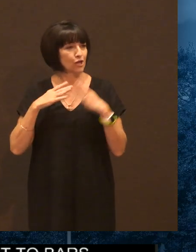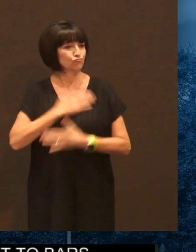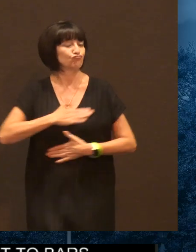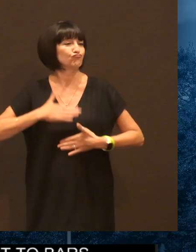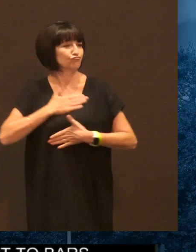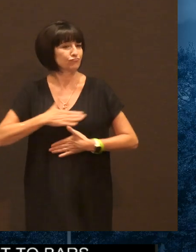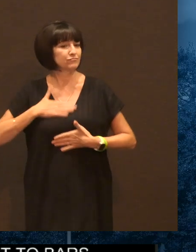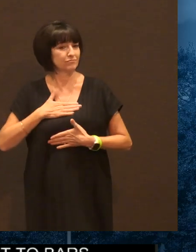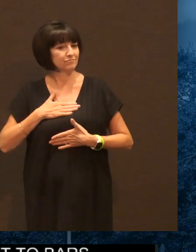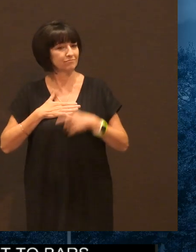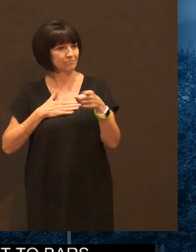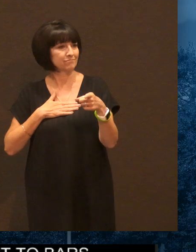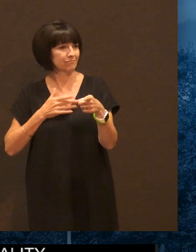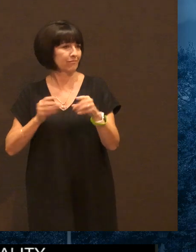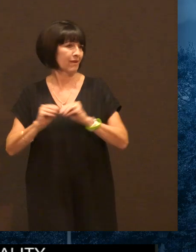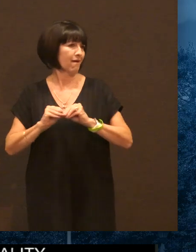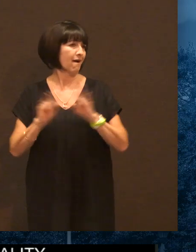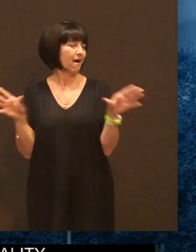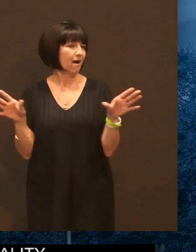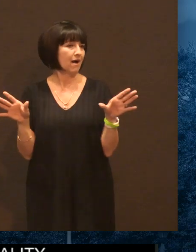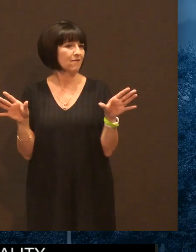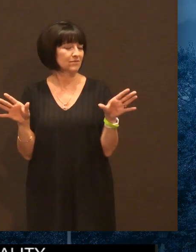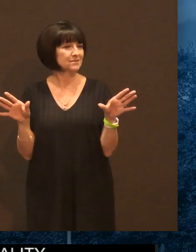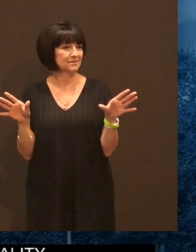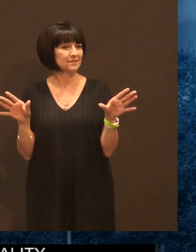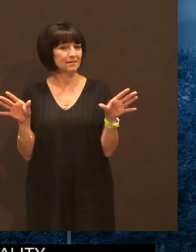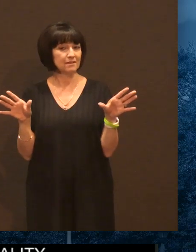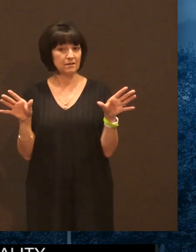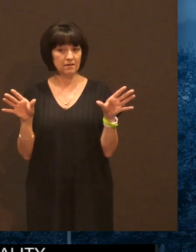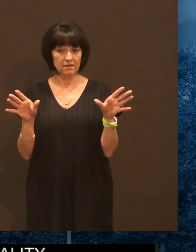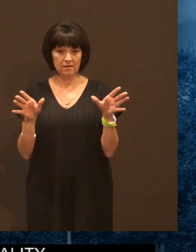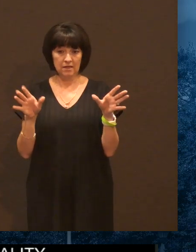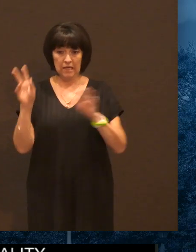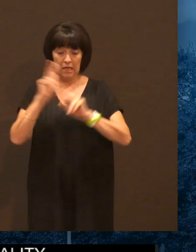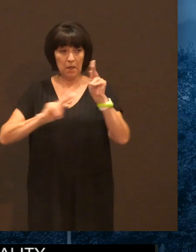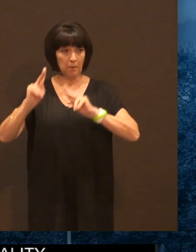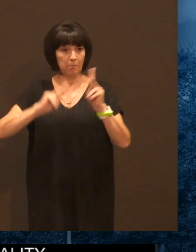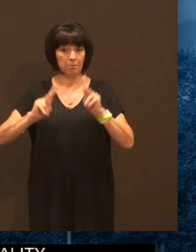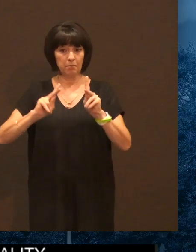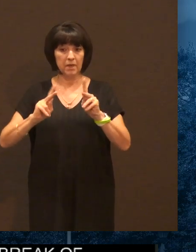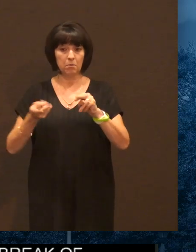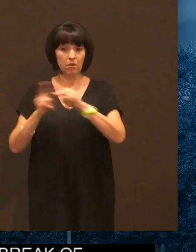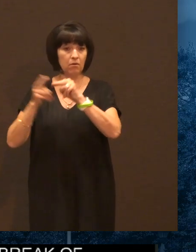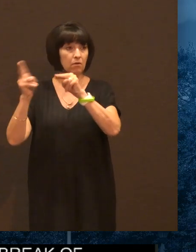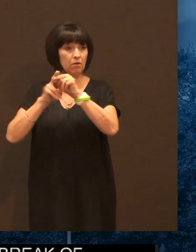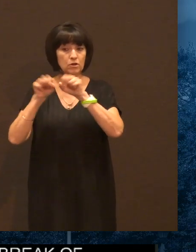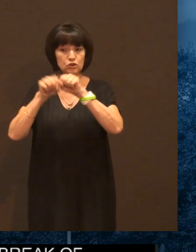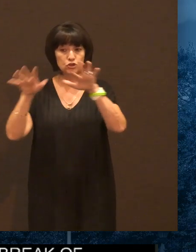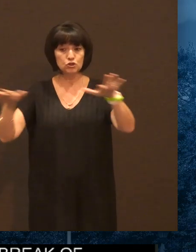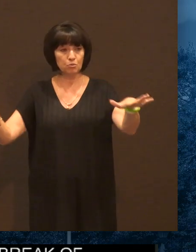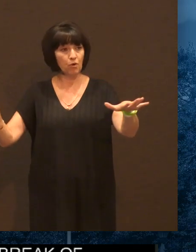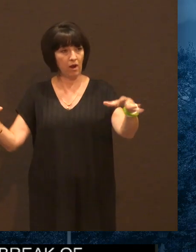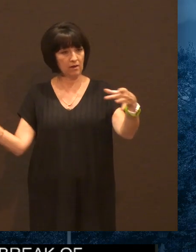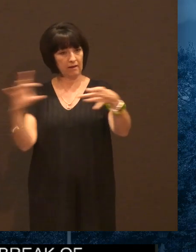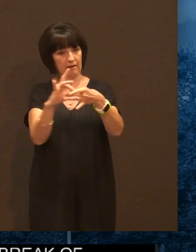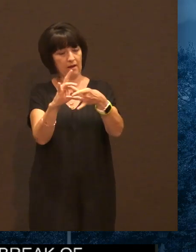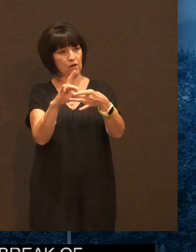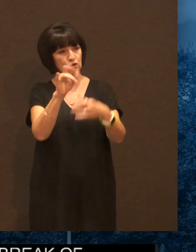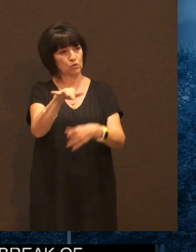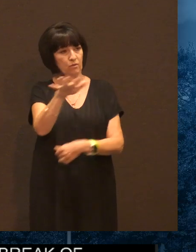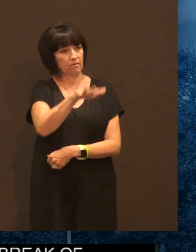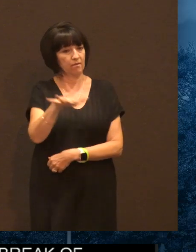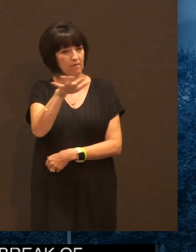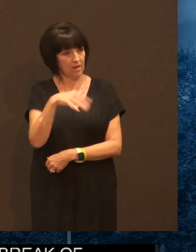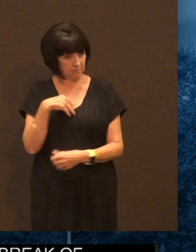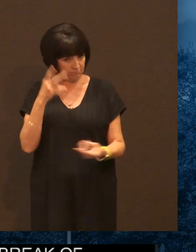clear connection with the outbreak of the virus is instructive to us. And we've seen it in our own